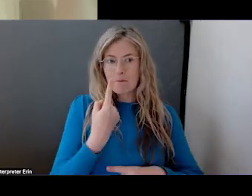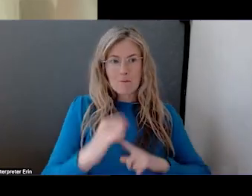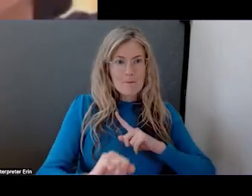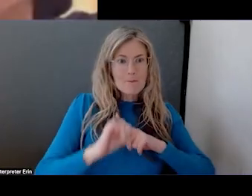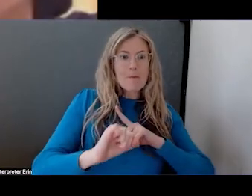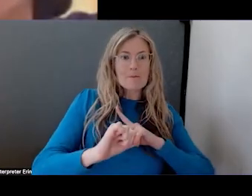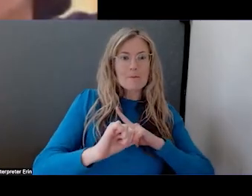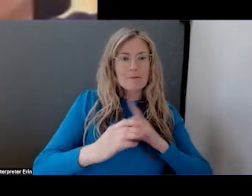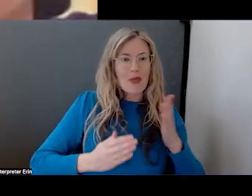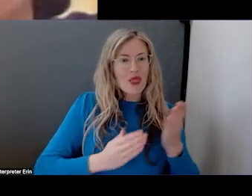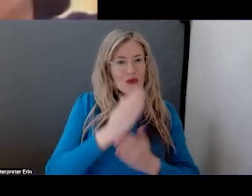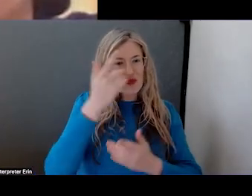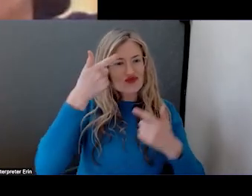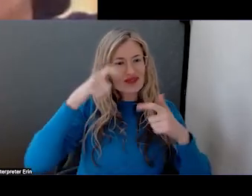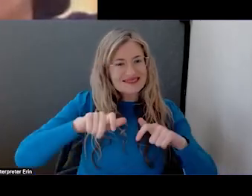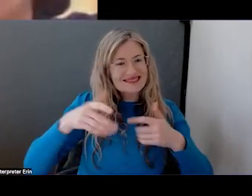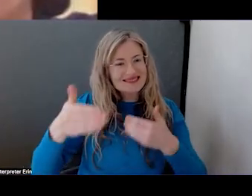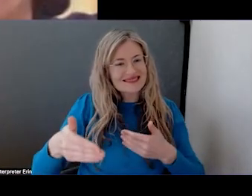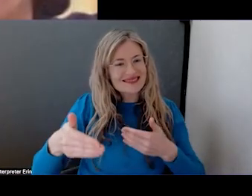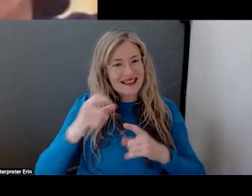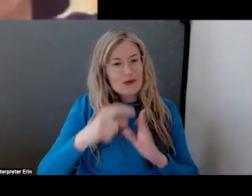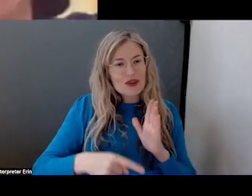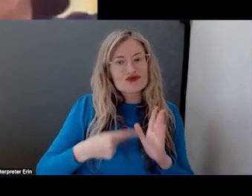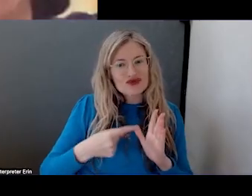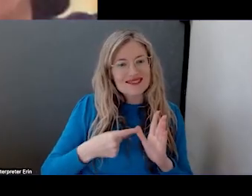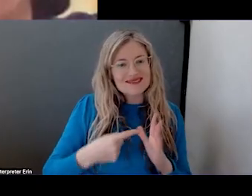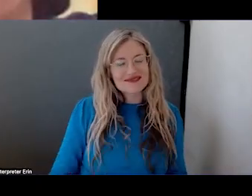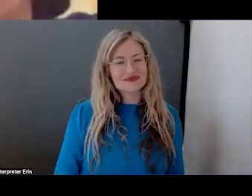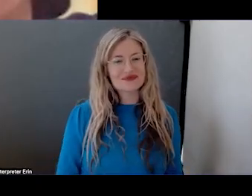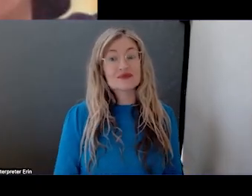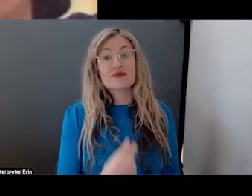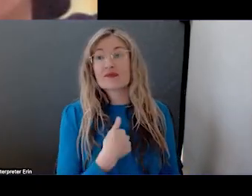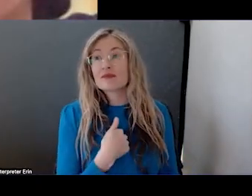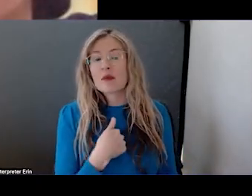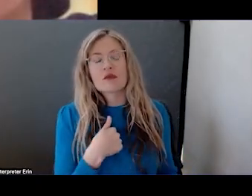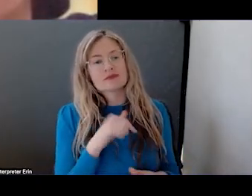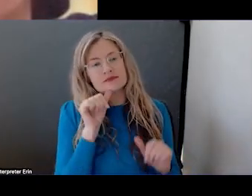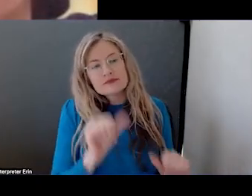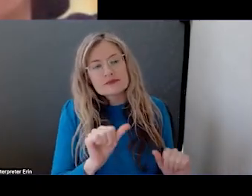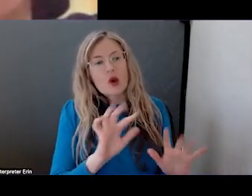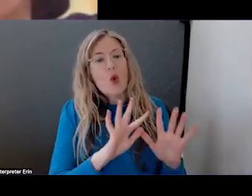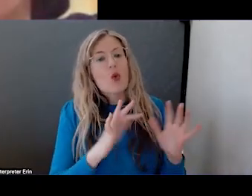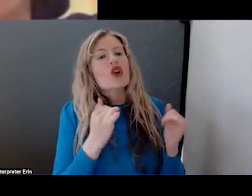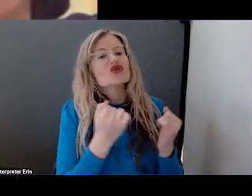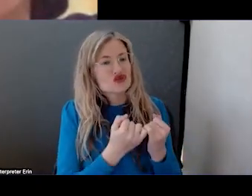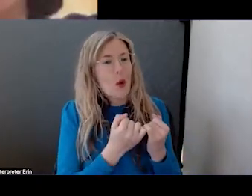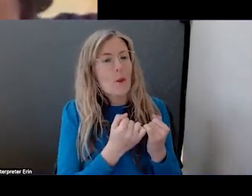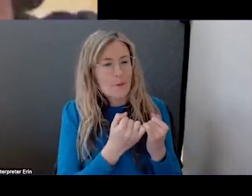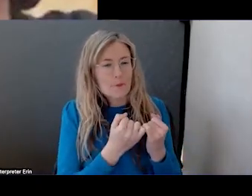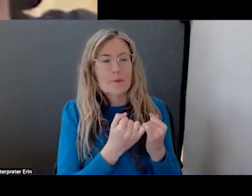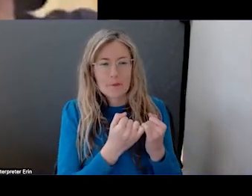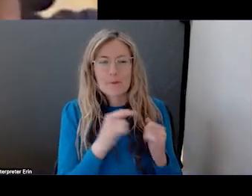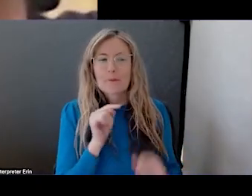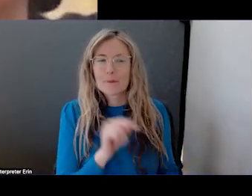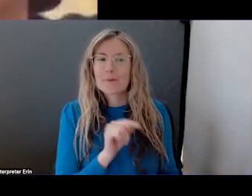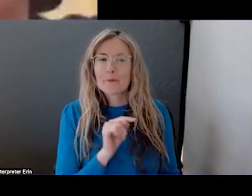residency? Well, I enjoyed the workshop, especially